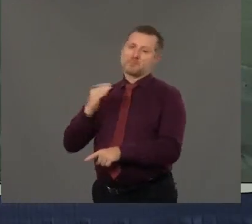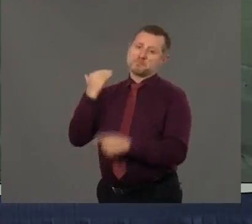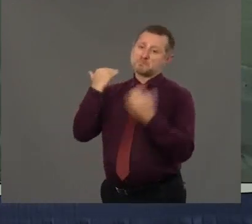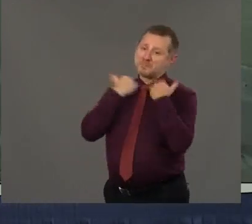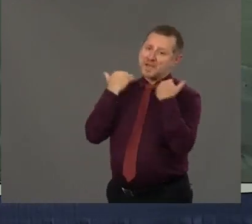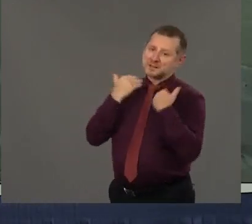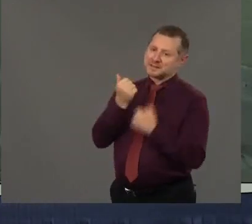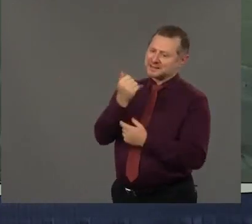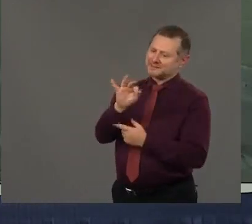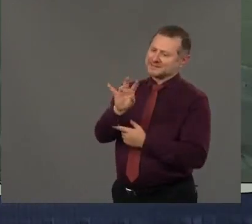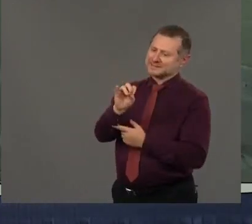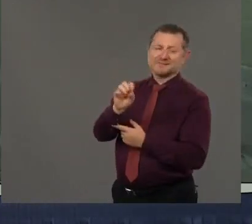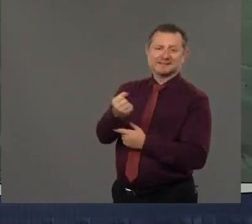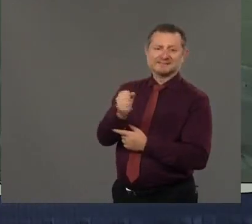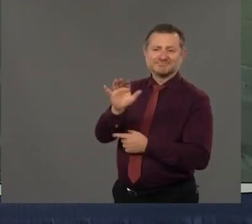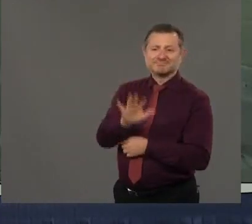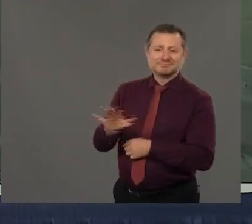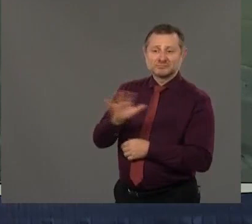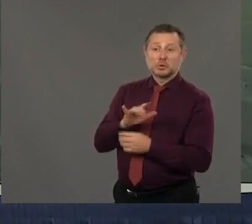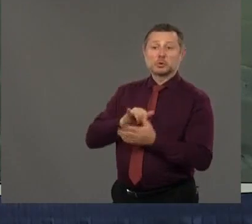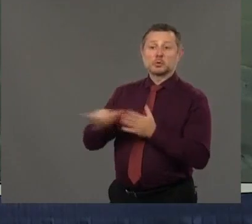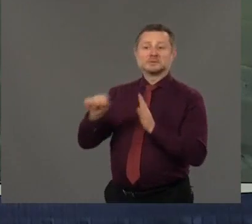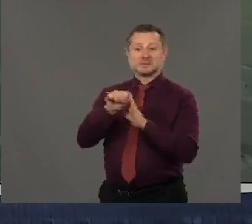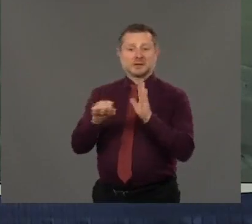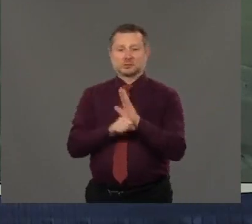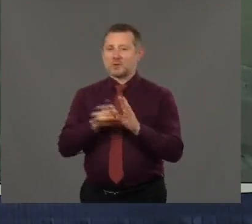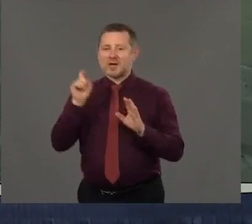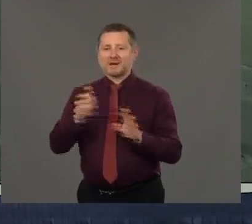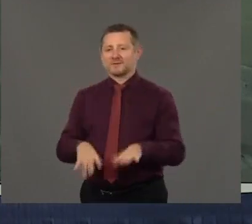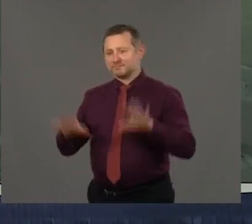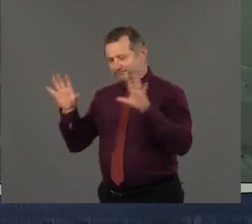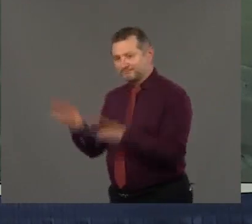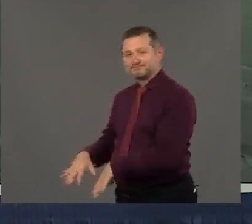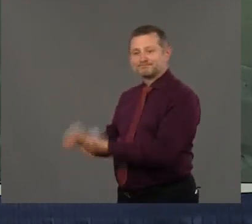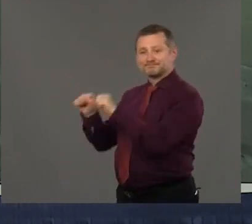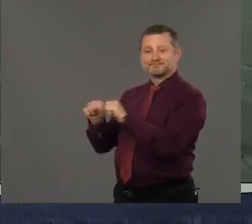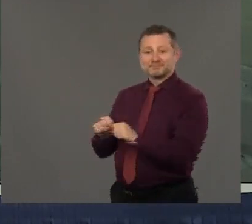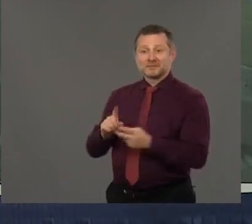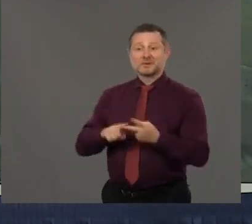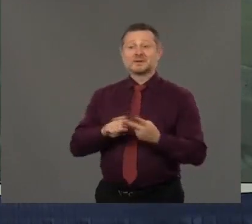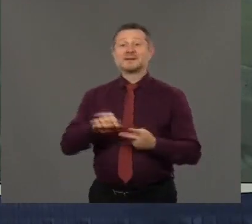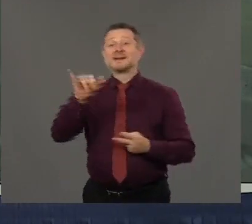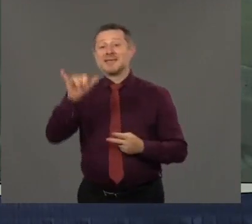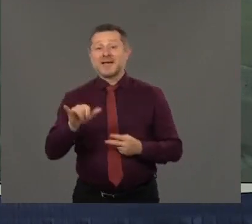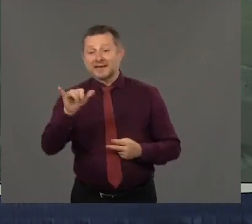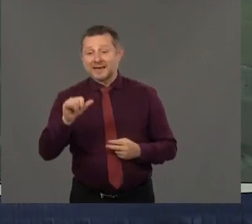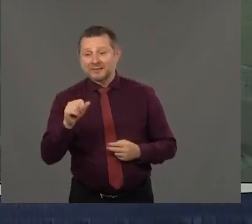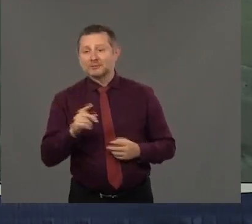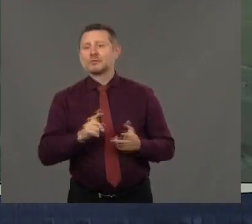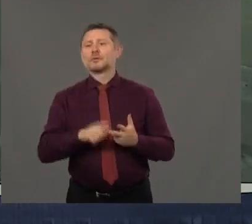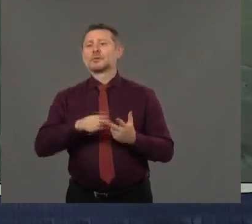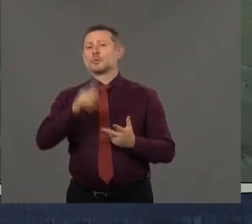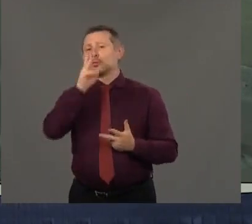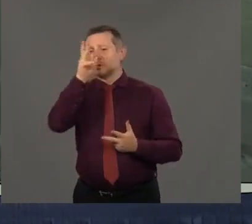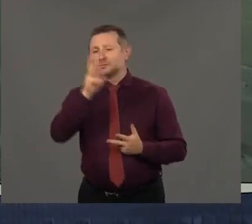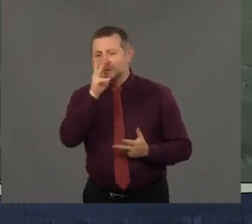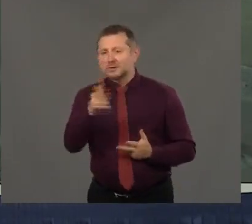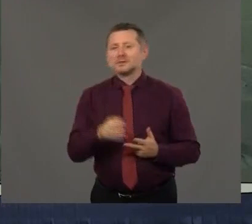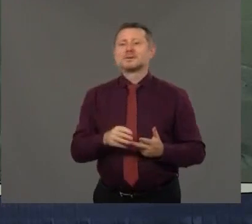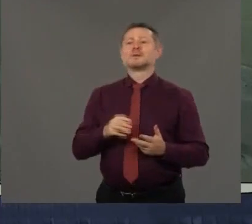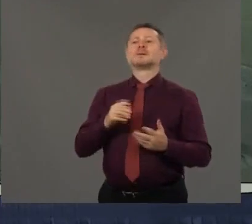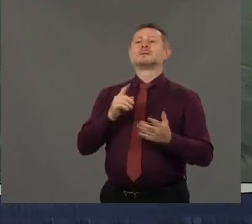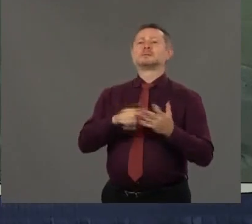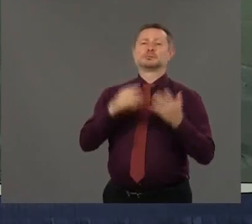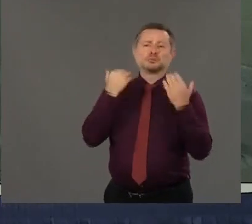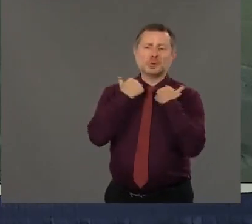70s. The state had to step in. Yonkers, a city in Westchester, was virtually bankrupt. The state had